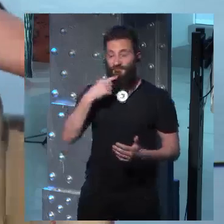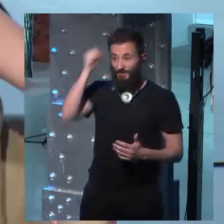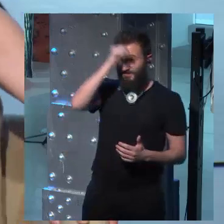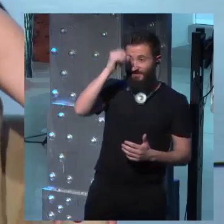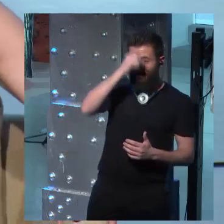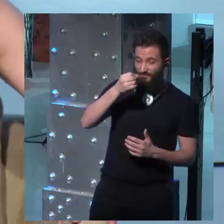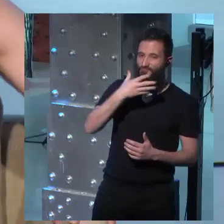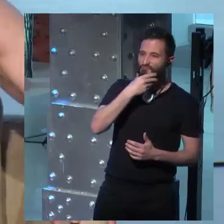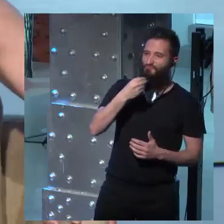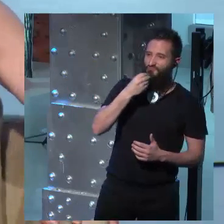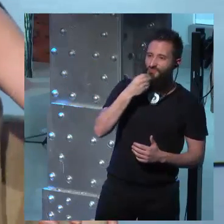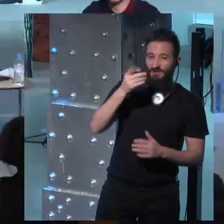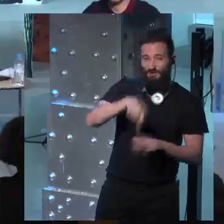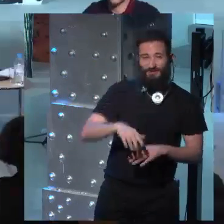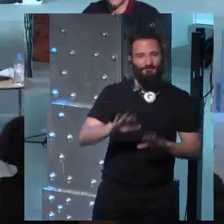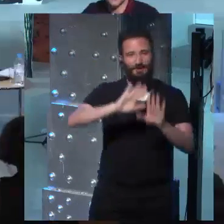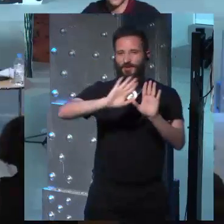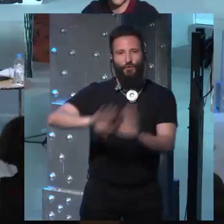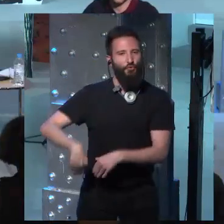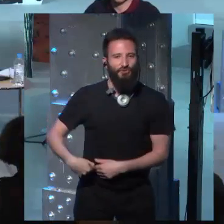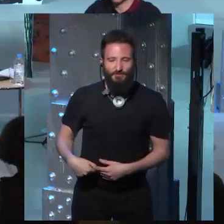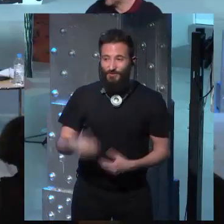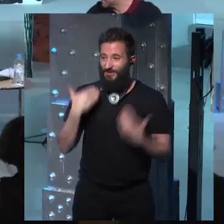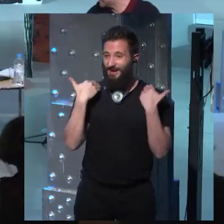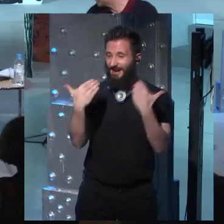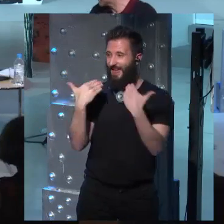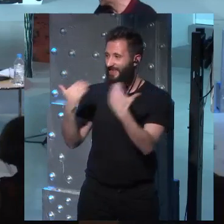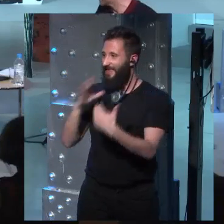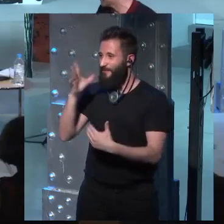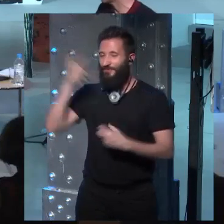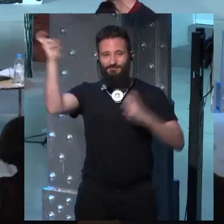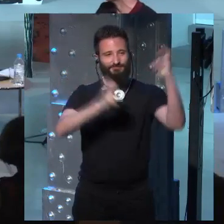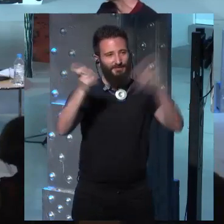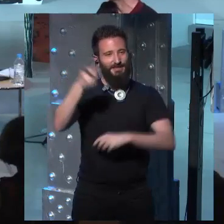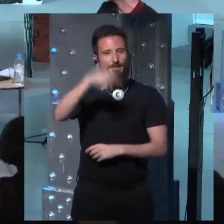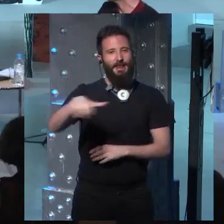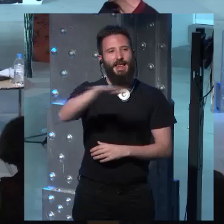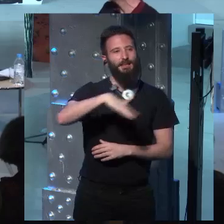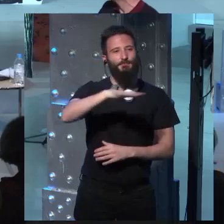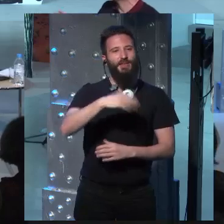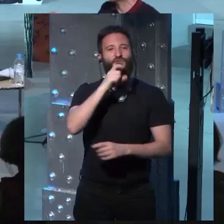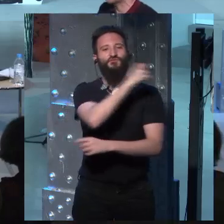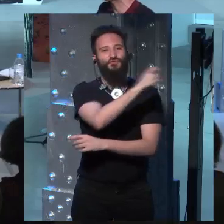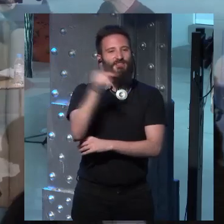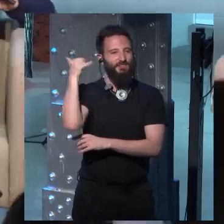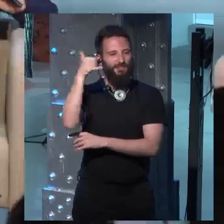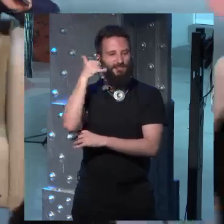bonita hemos llegado. With this very nice reflection, I think we've reached the end. Thank you very much for being here with us. Thank you for